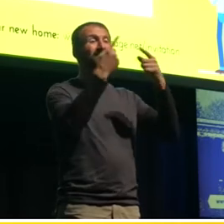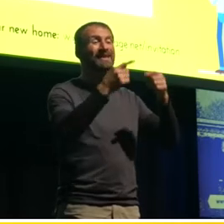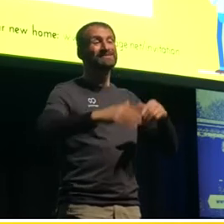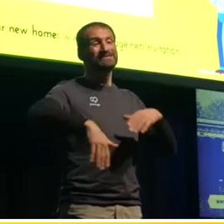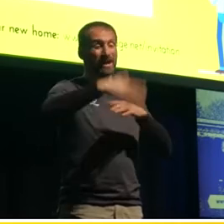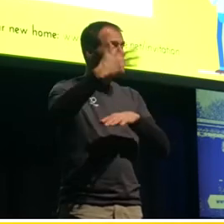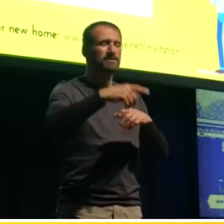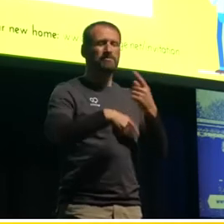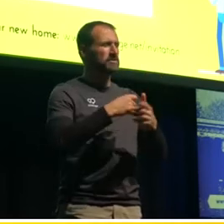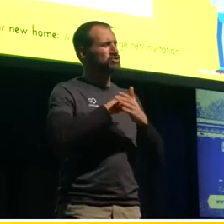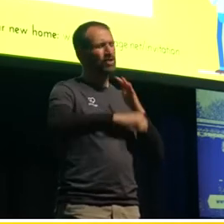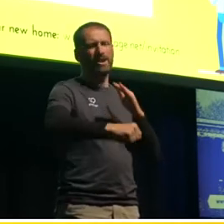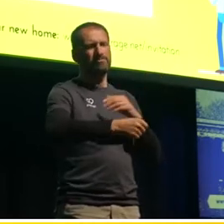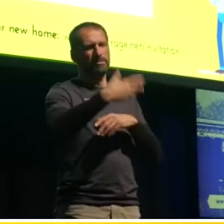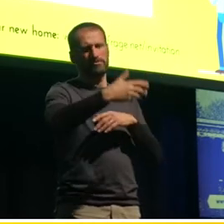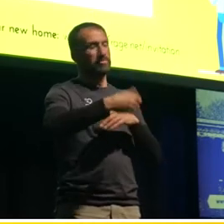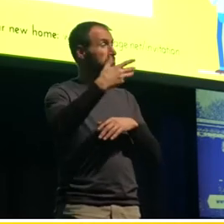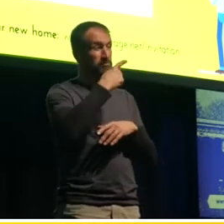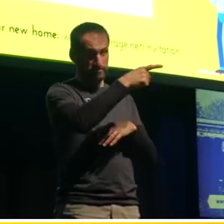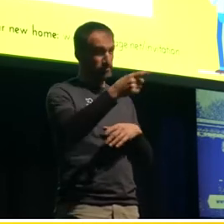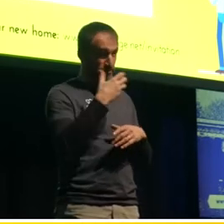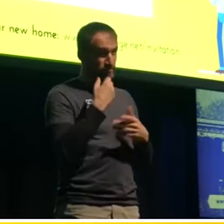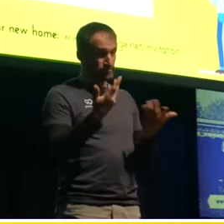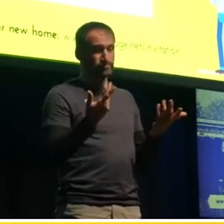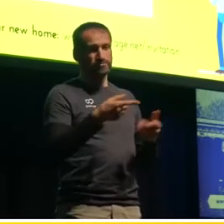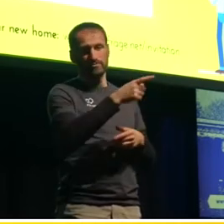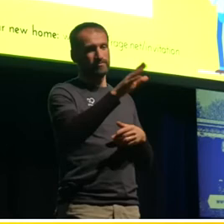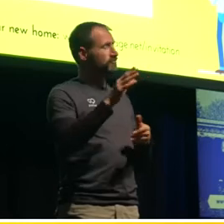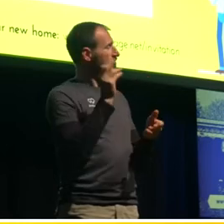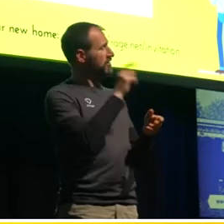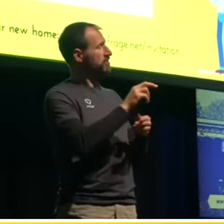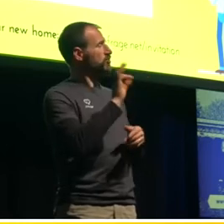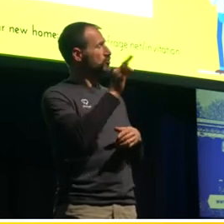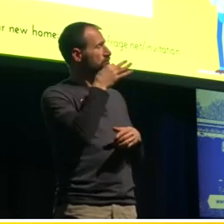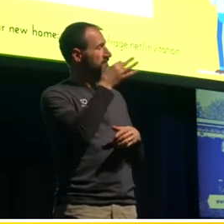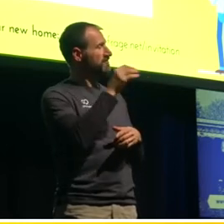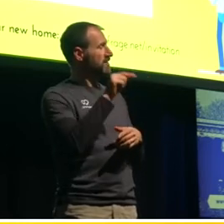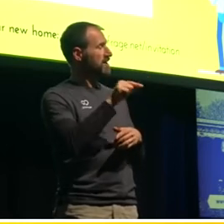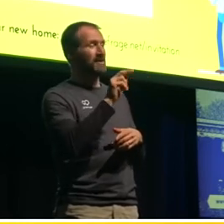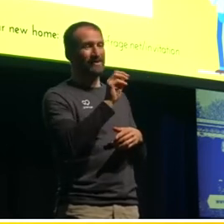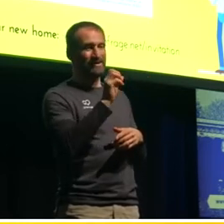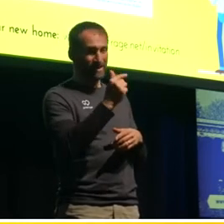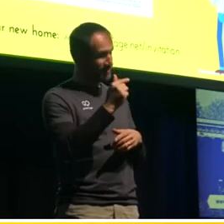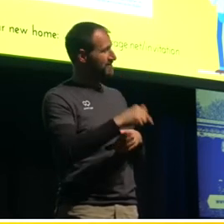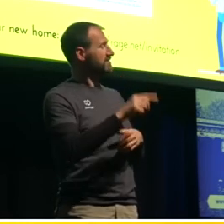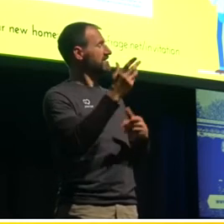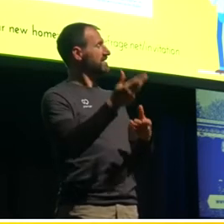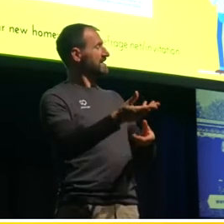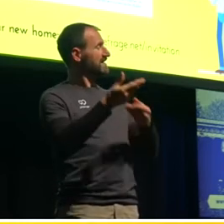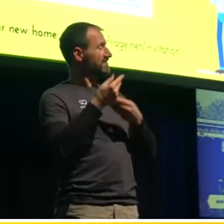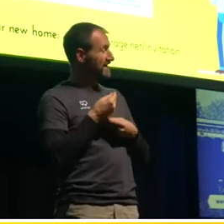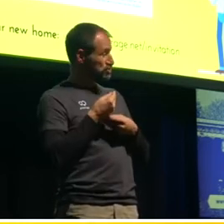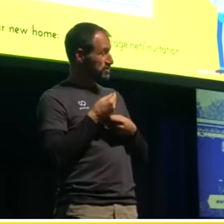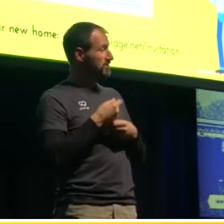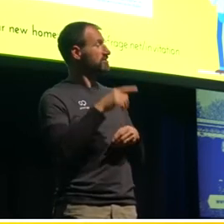fast. So if you want to have a look at that, you can have an invitation. You just go to gutefrage.net and /invitation, and